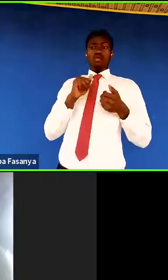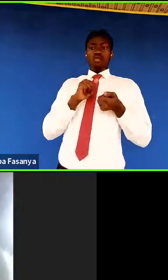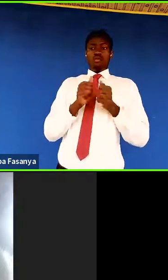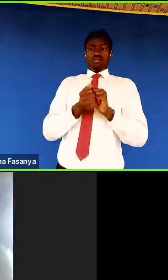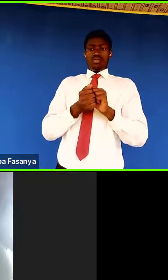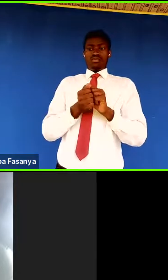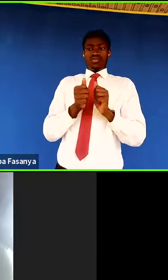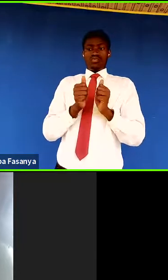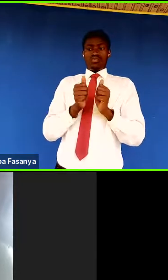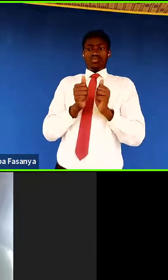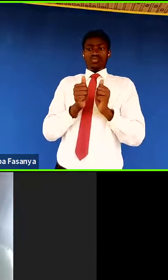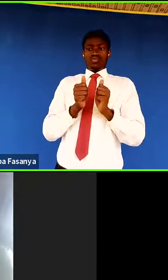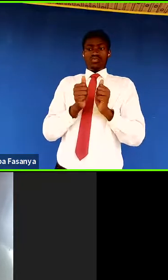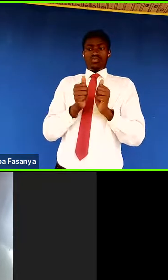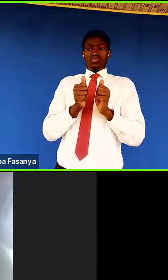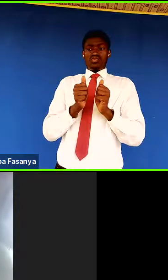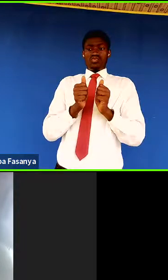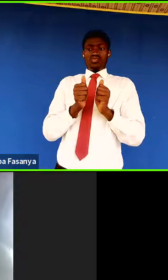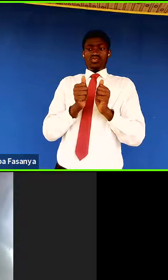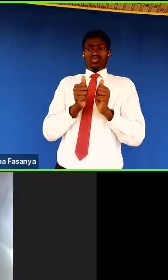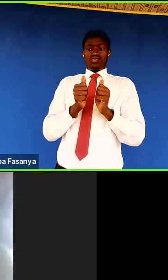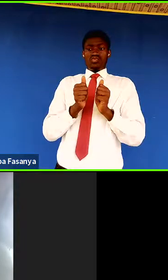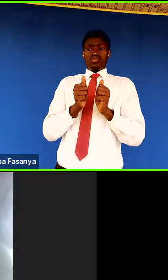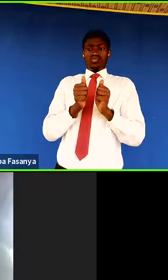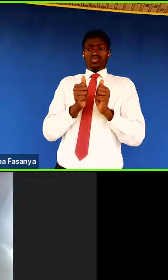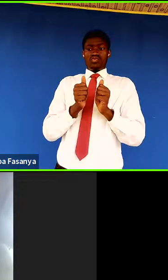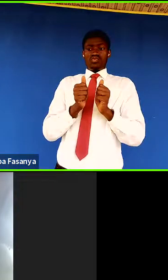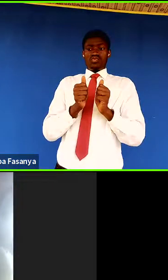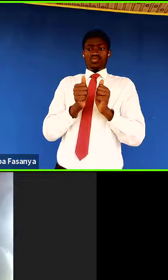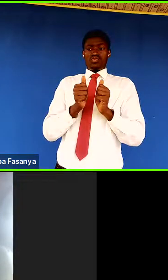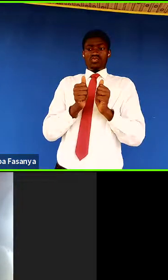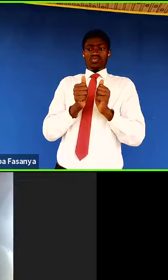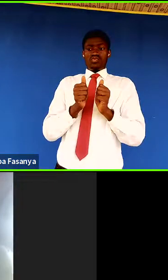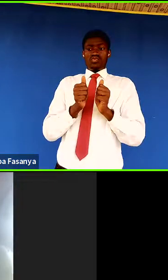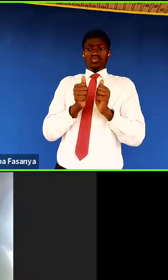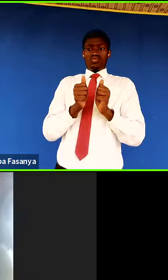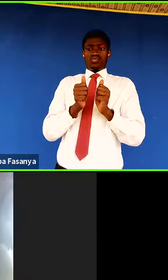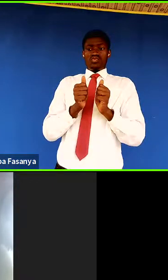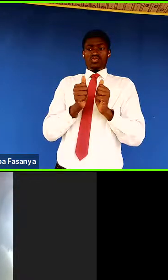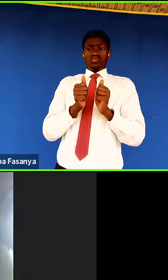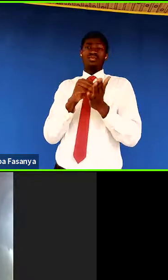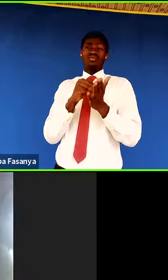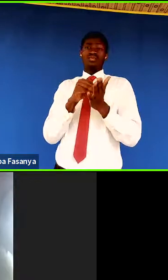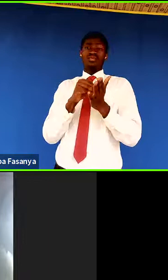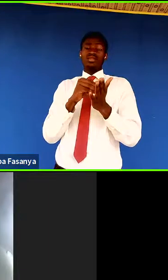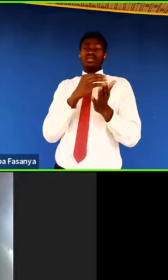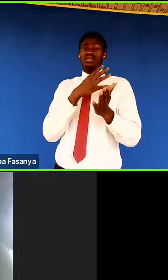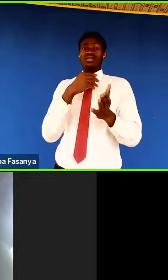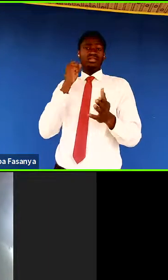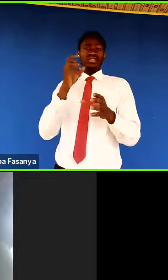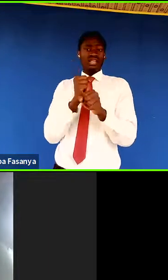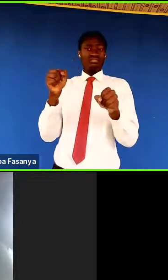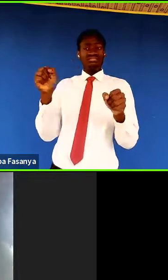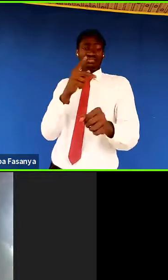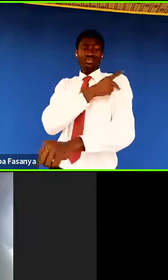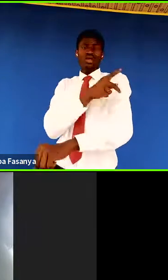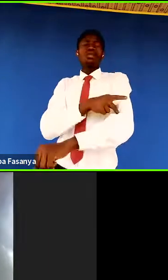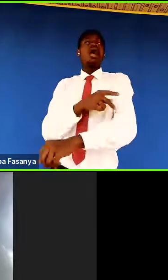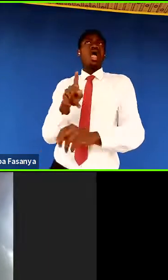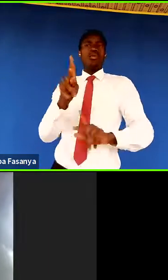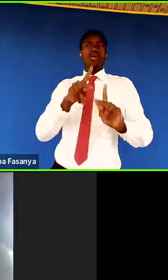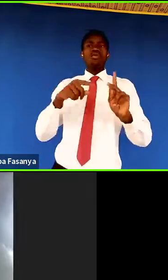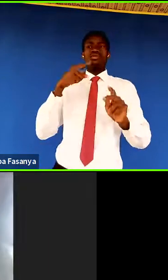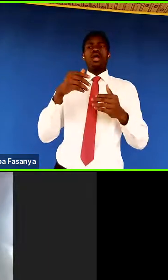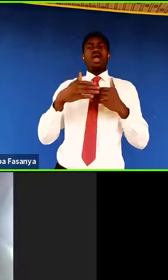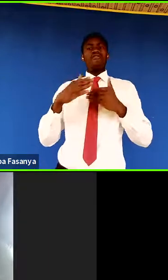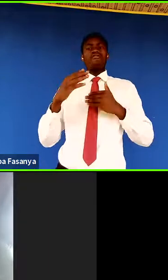gets married, she's not the sort of person to sit down and say, oh, they said it is after 1 year of trying. You should